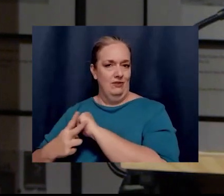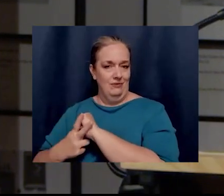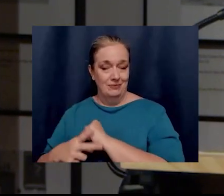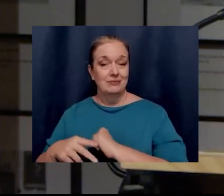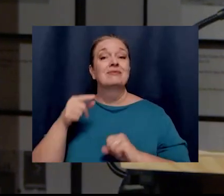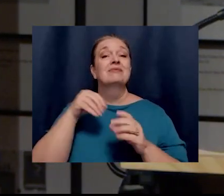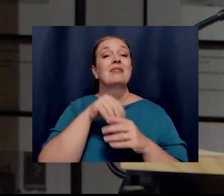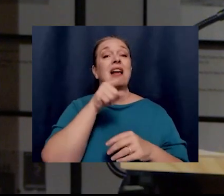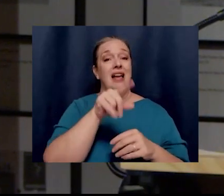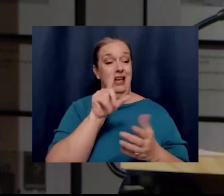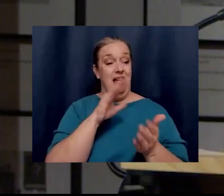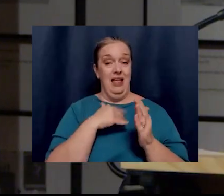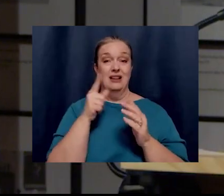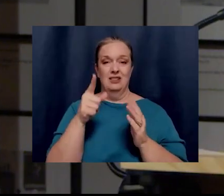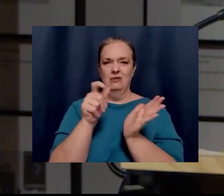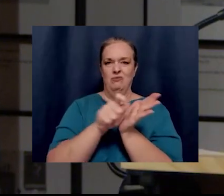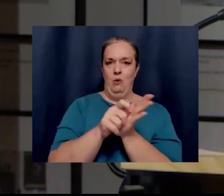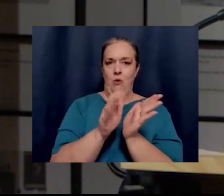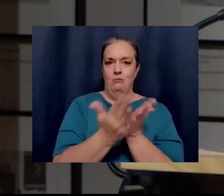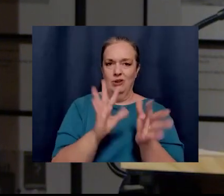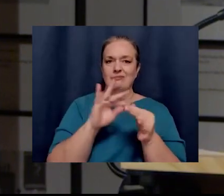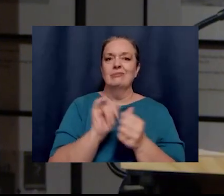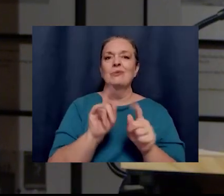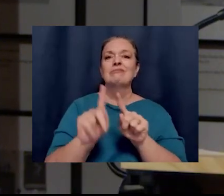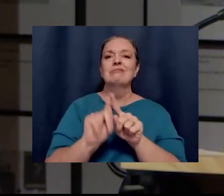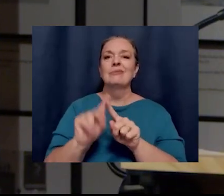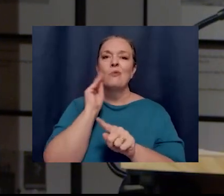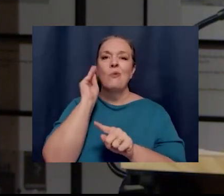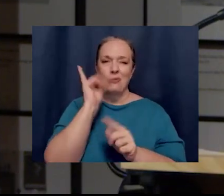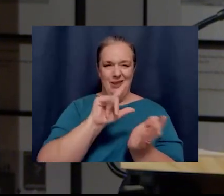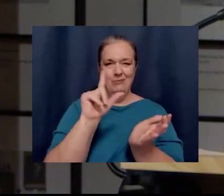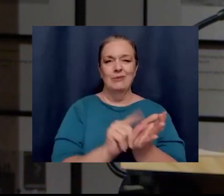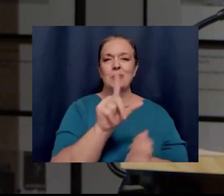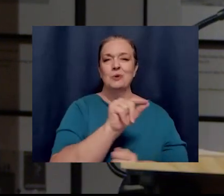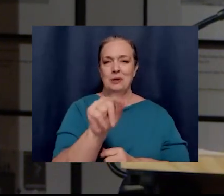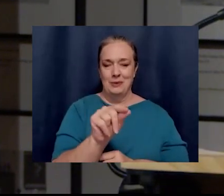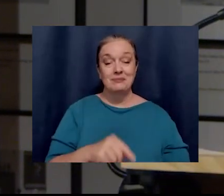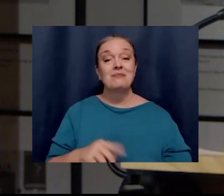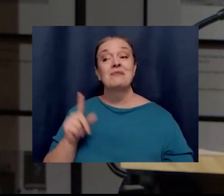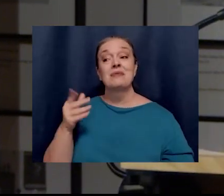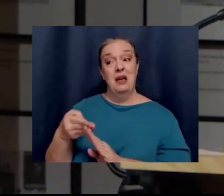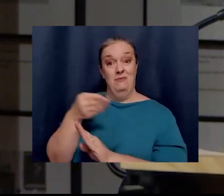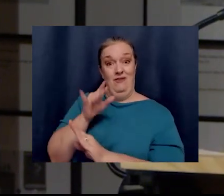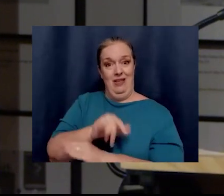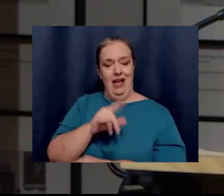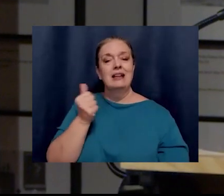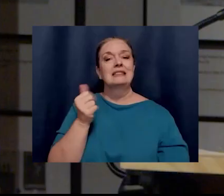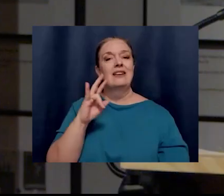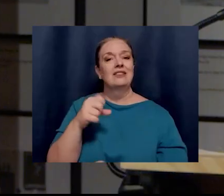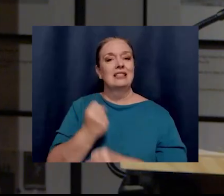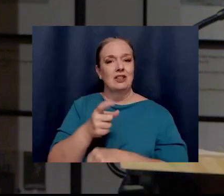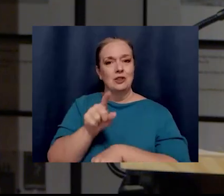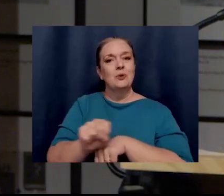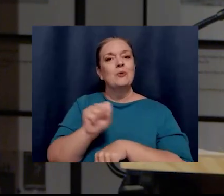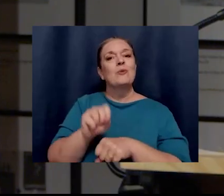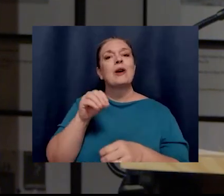Architectural Press in 2020. Before taking the helm at HAHS, she spent 17 years at Frederick Church's Olana in New York, where